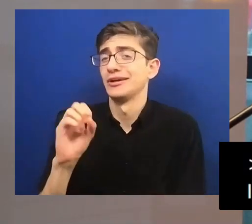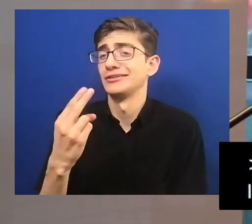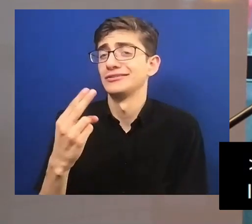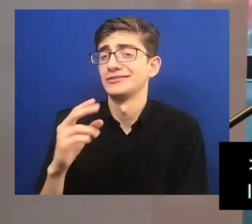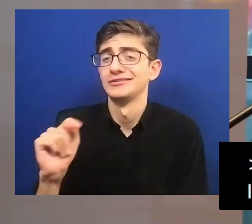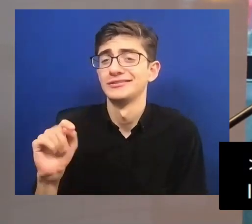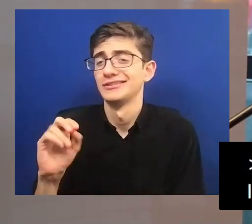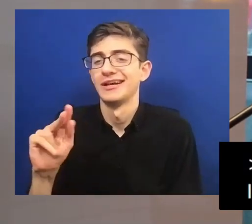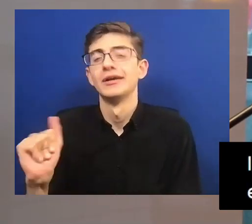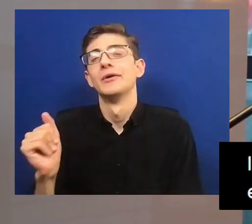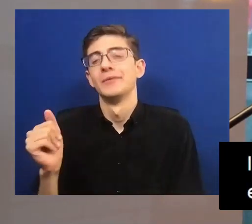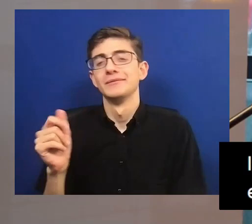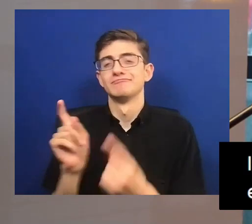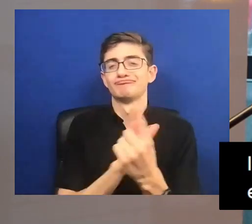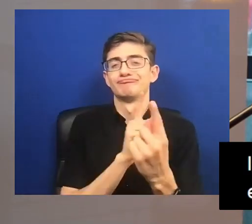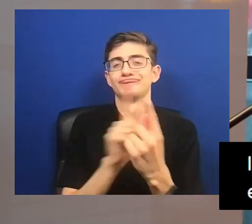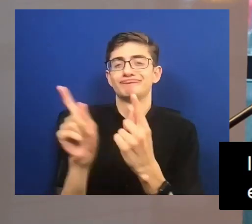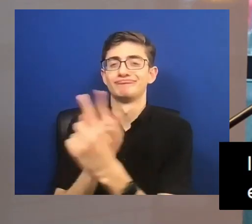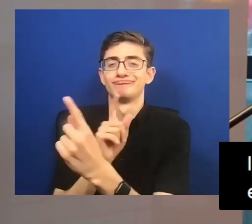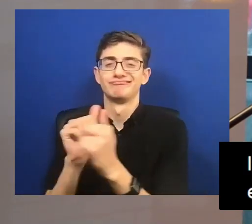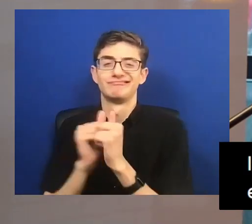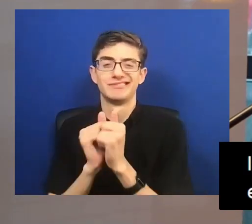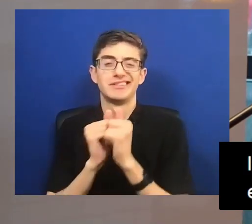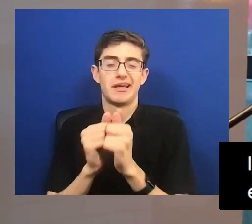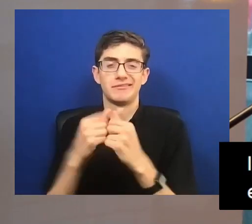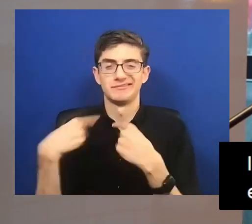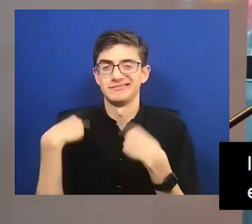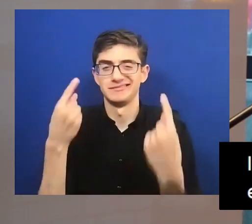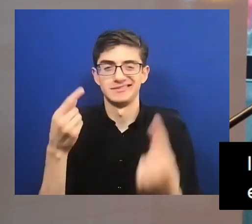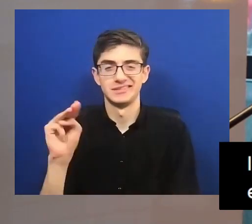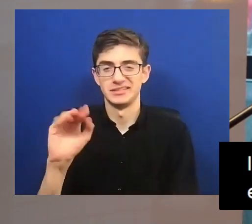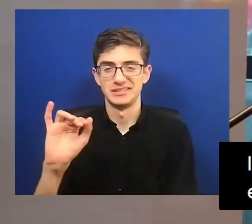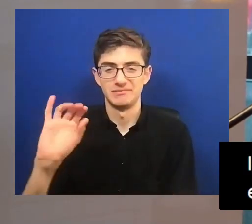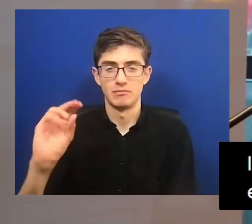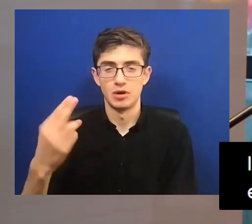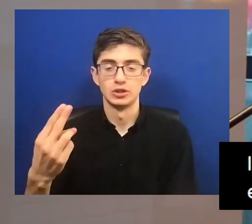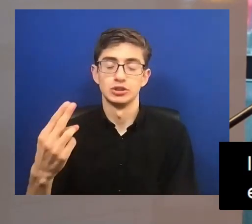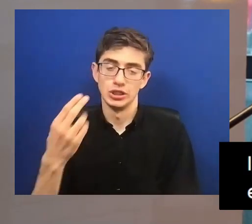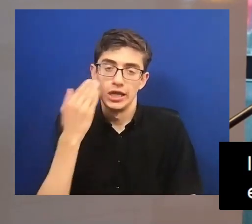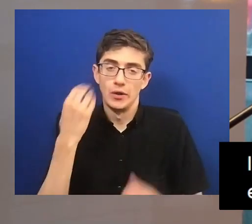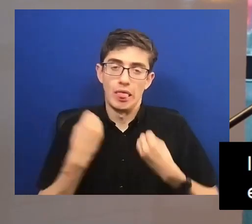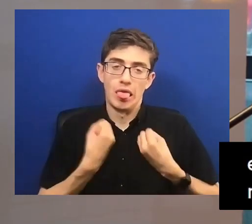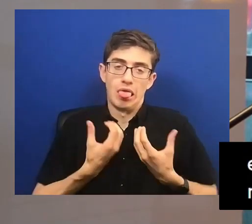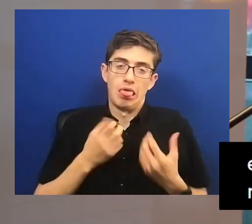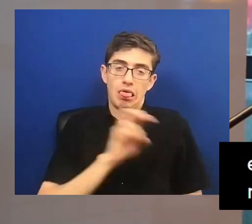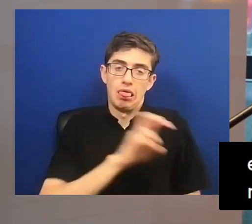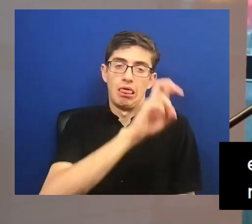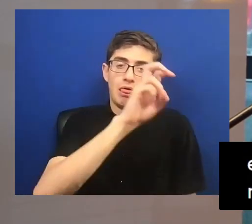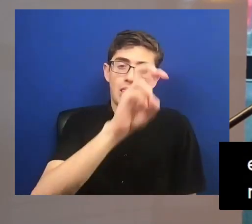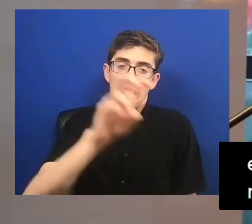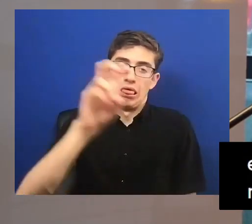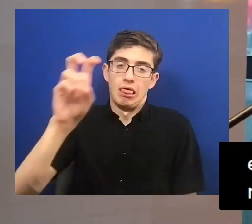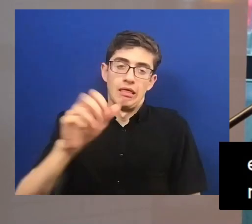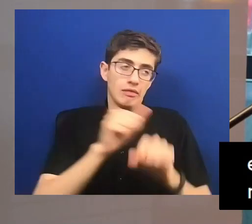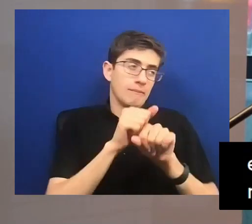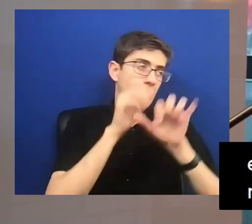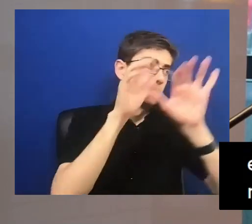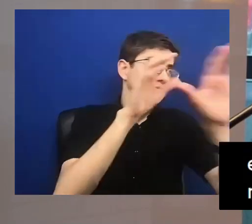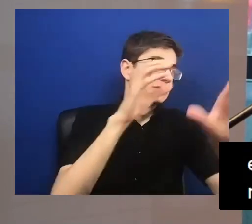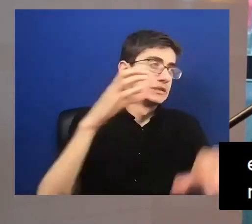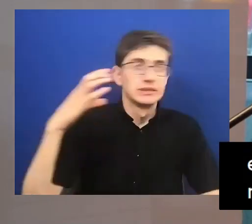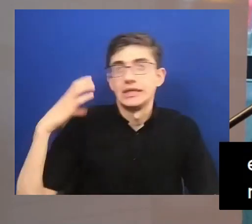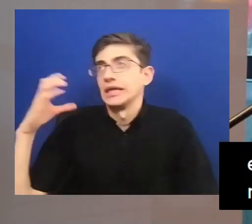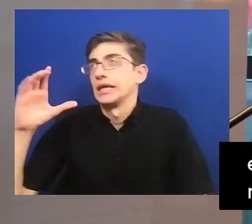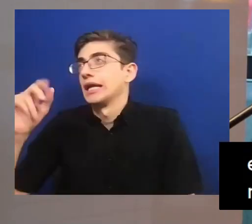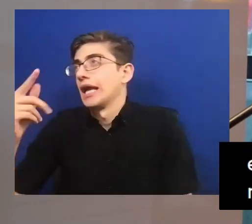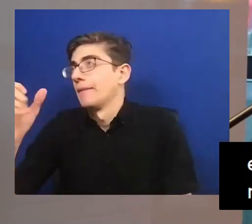been crisscrossing the state since March and been exhausted, been through the mountains, been to the Capitol, and I'm happy to